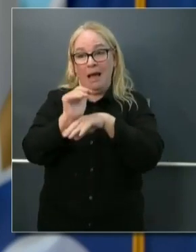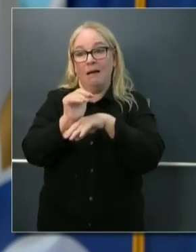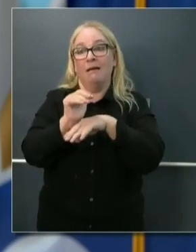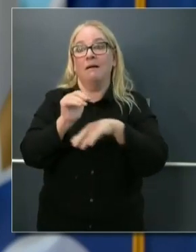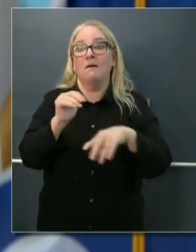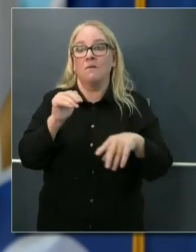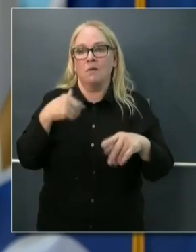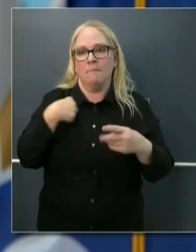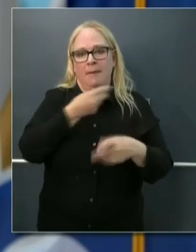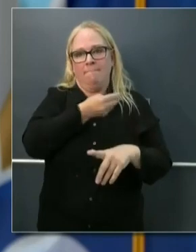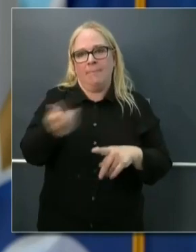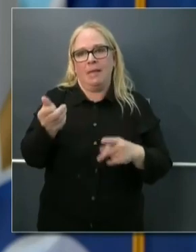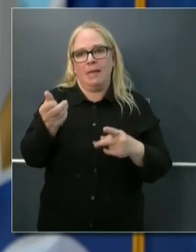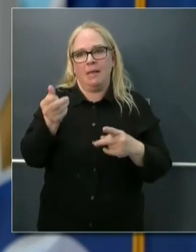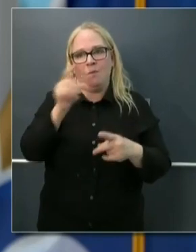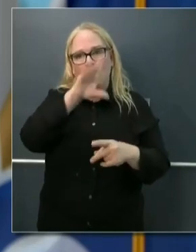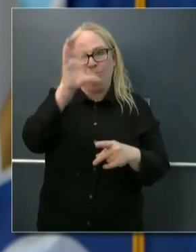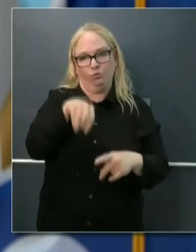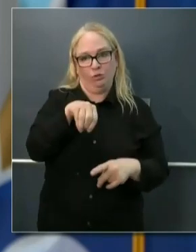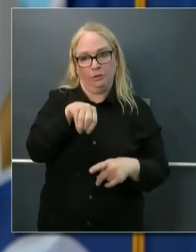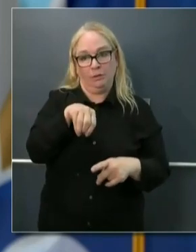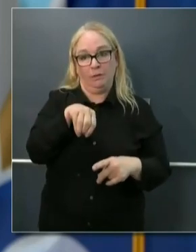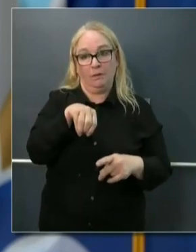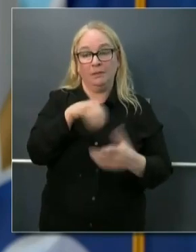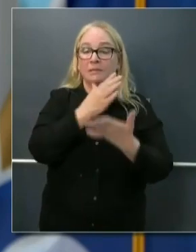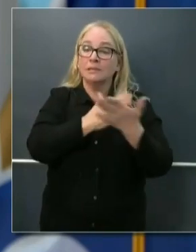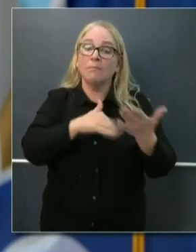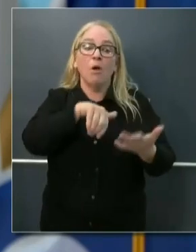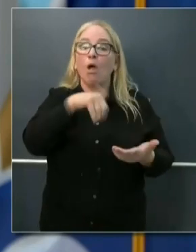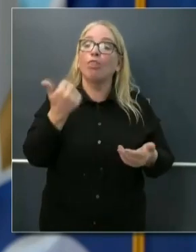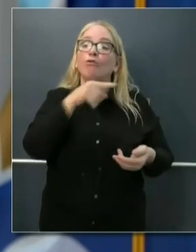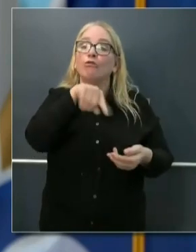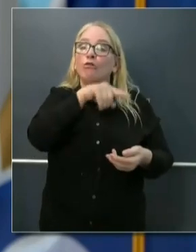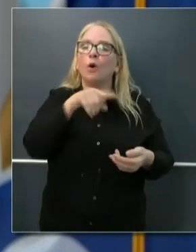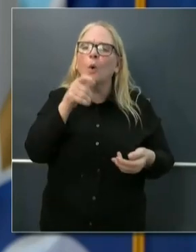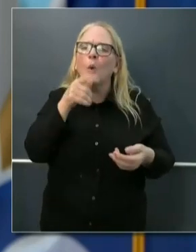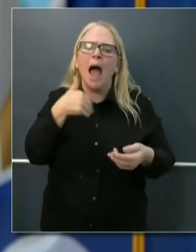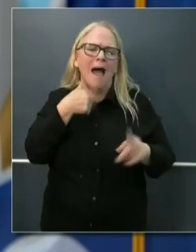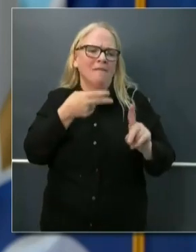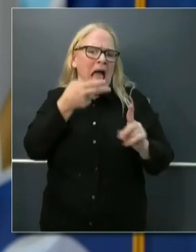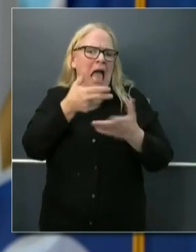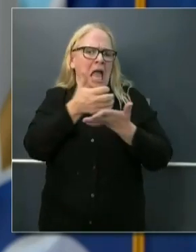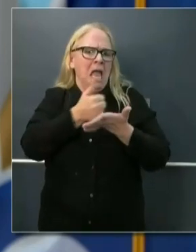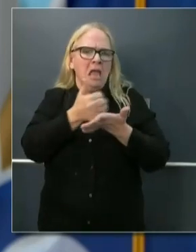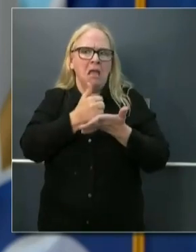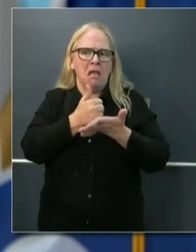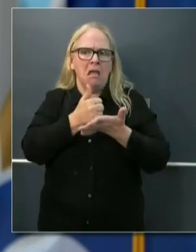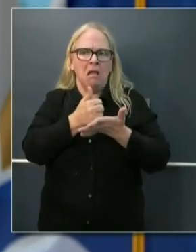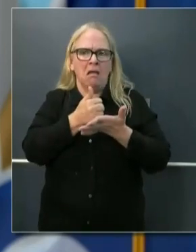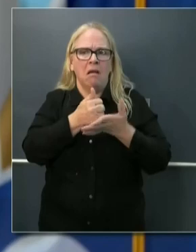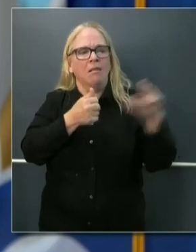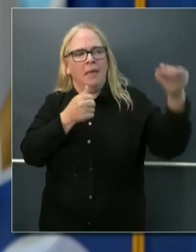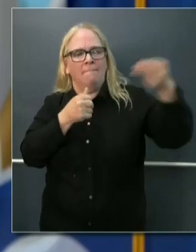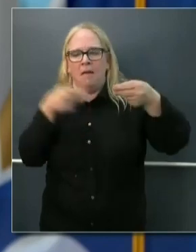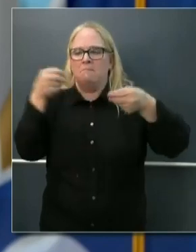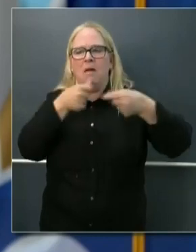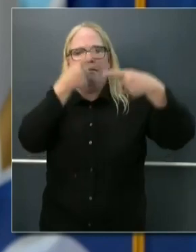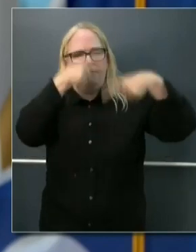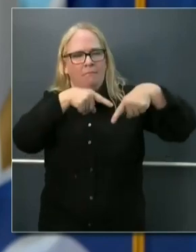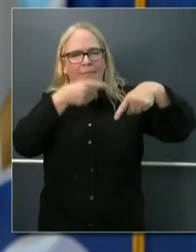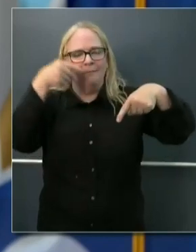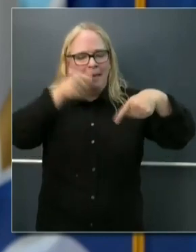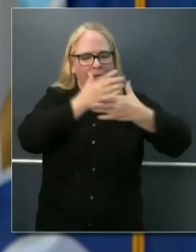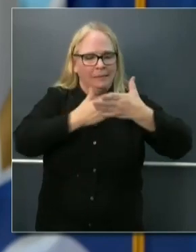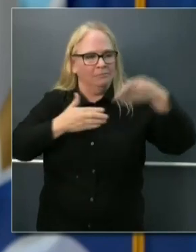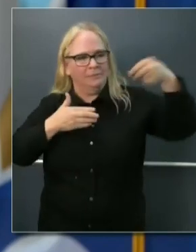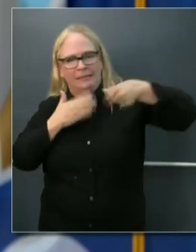are paying a small percentage. People with higher incomes also getting the benefit, but on a sliding scale. So I just thought that was important to update you